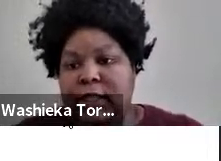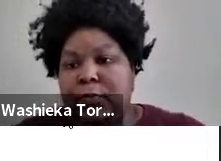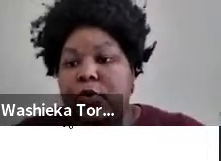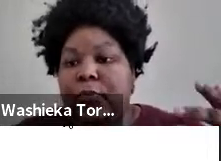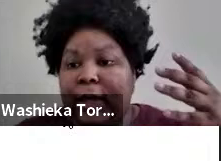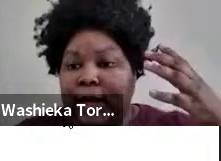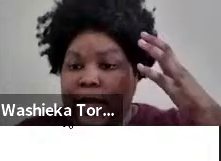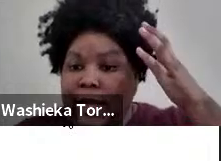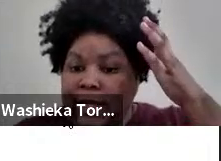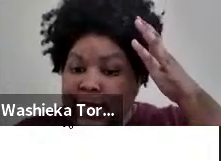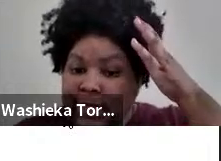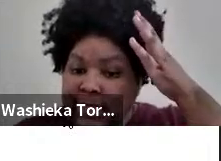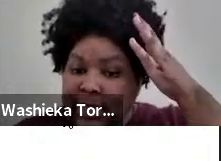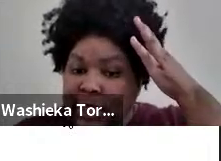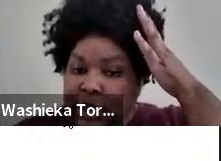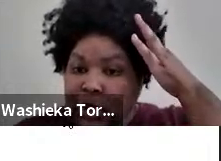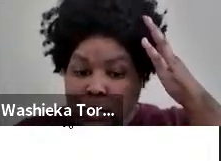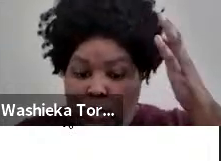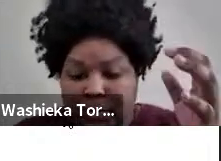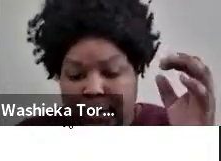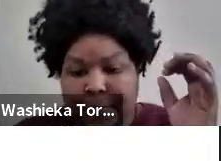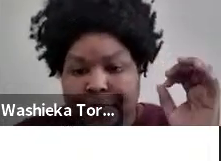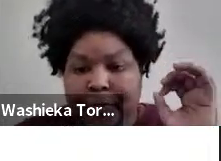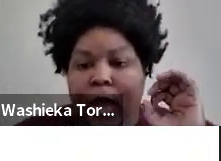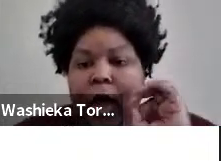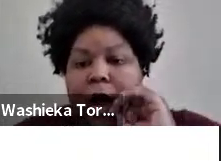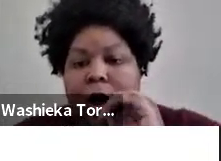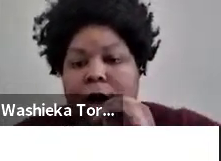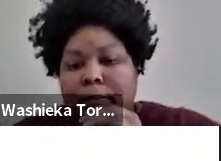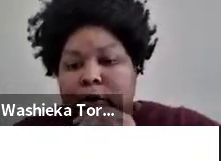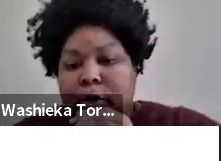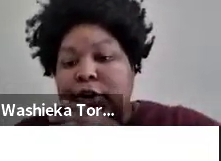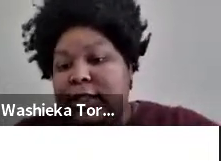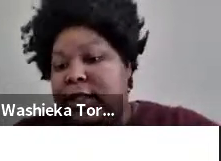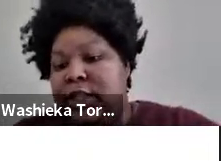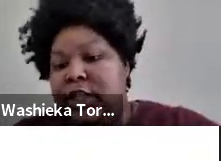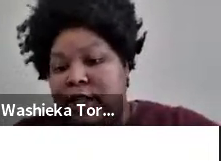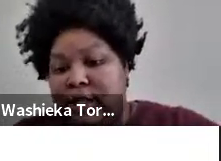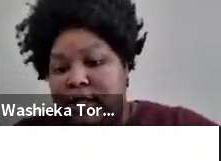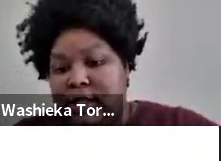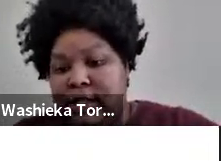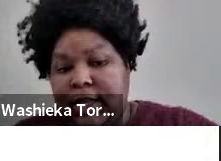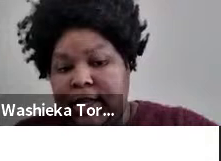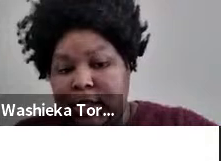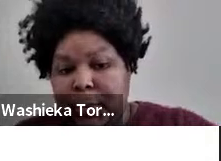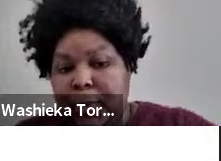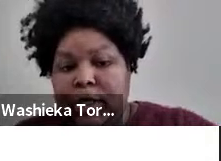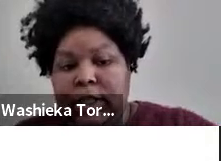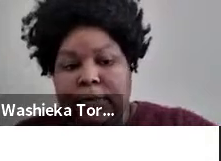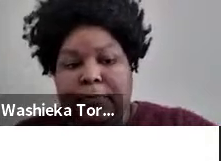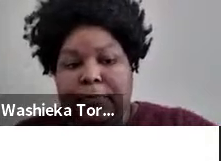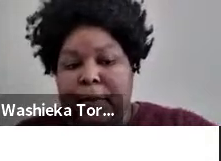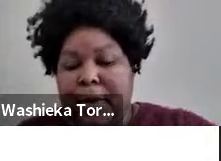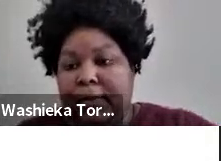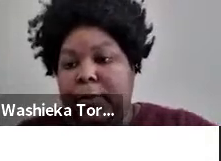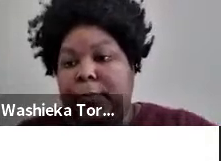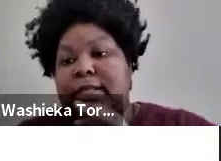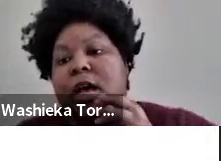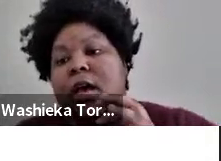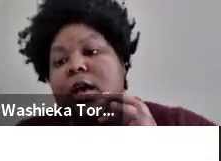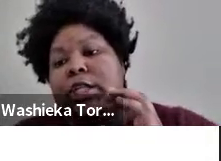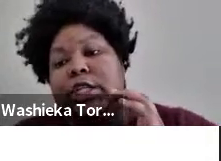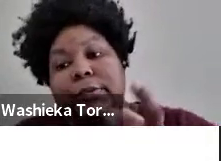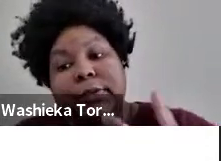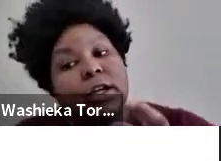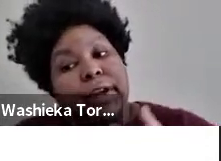food justice movement does seek to address these injustices that disproportionately impact people